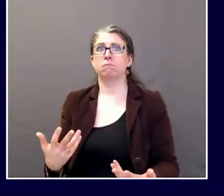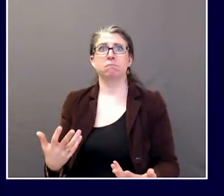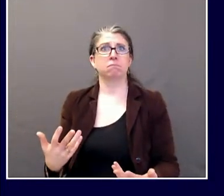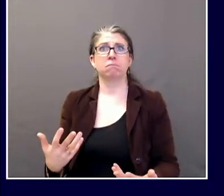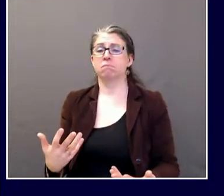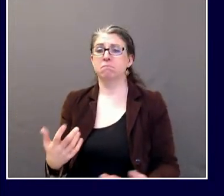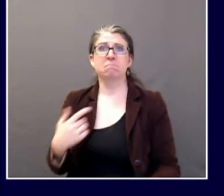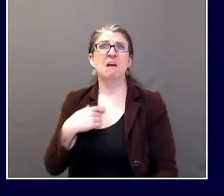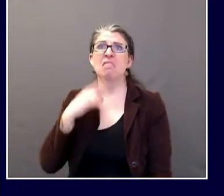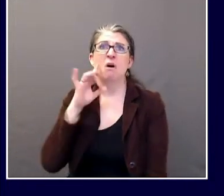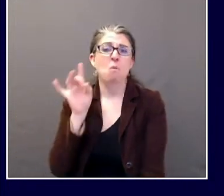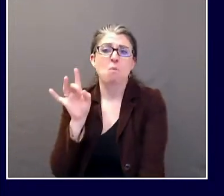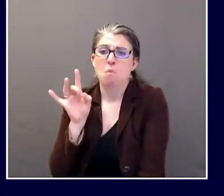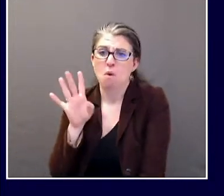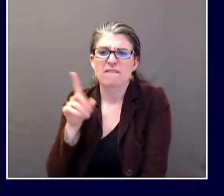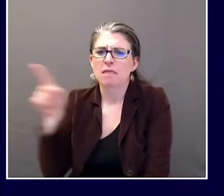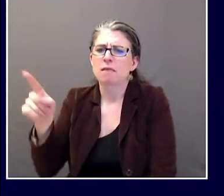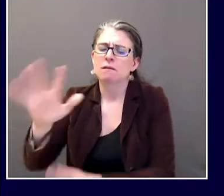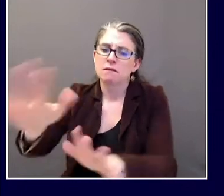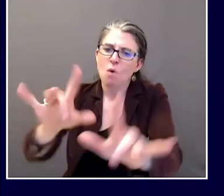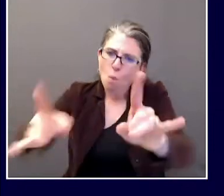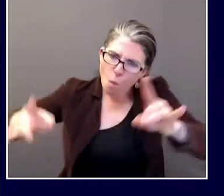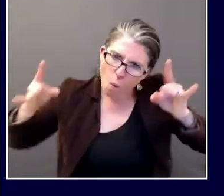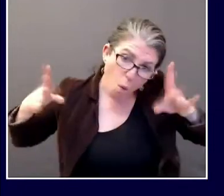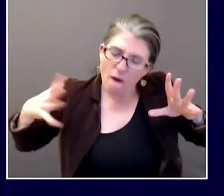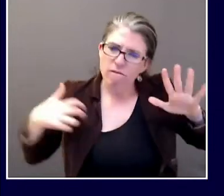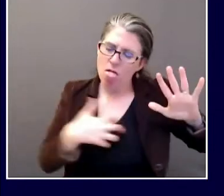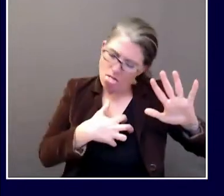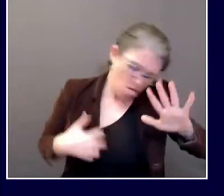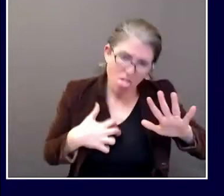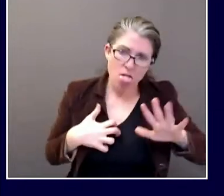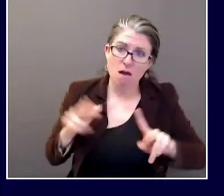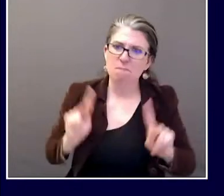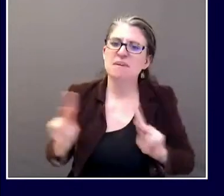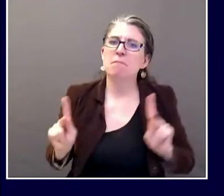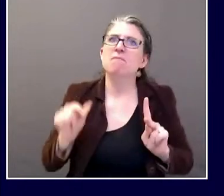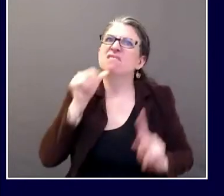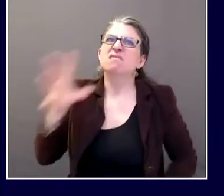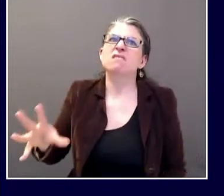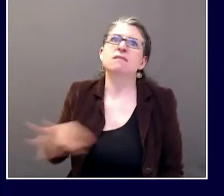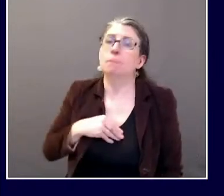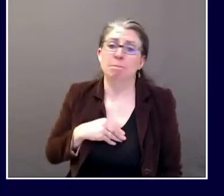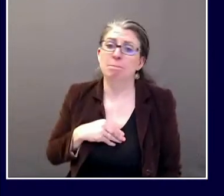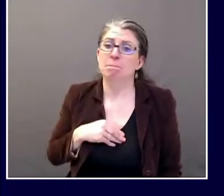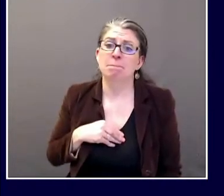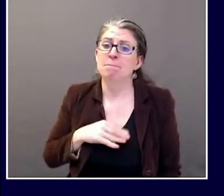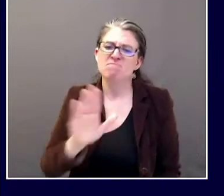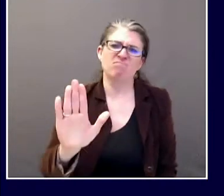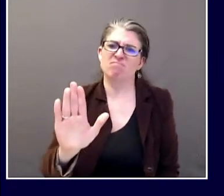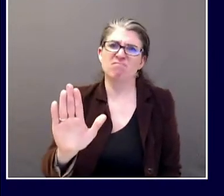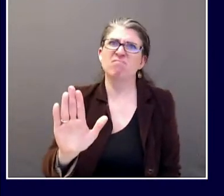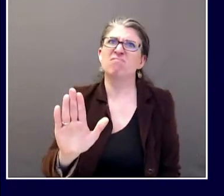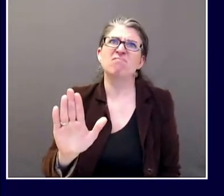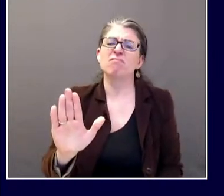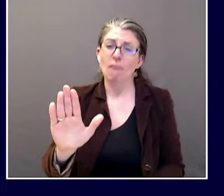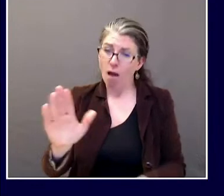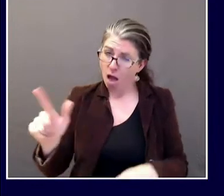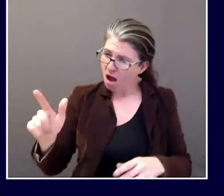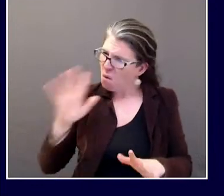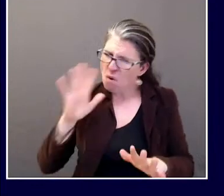imagine someone doing. Given that from the reports we've received, they seem to be calling older folks who, of course,